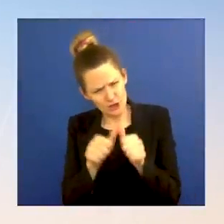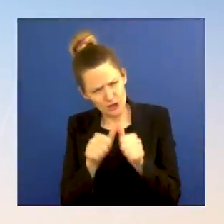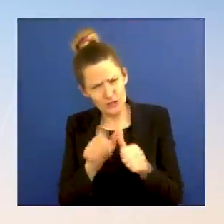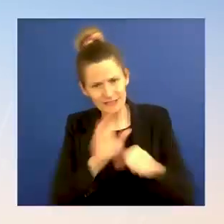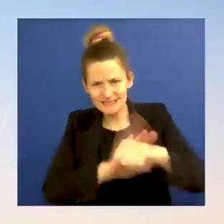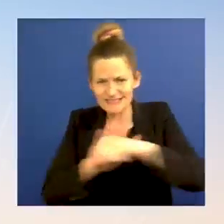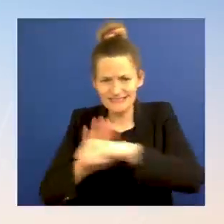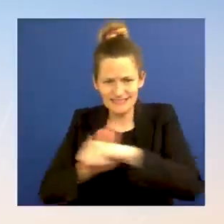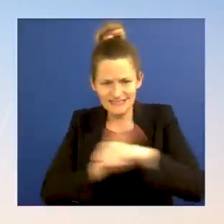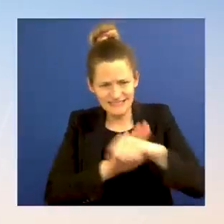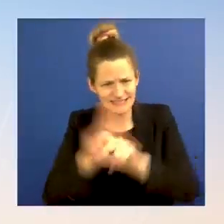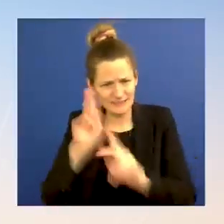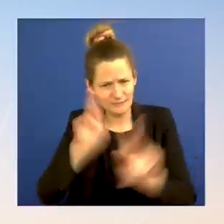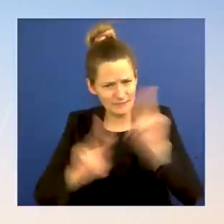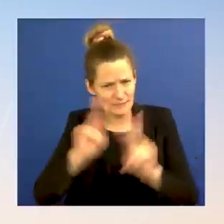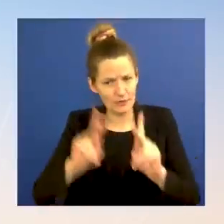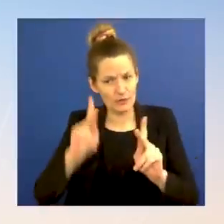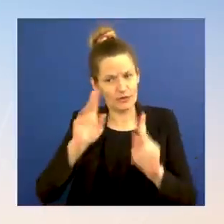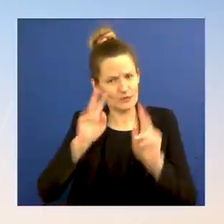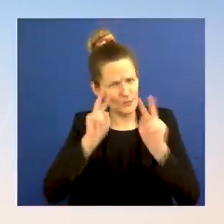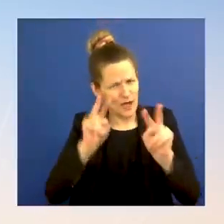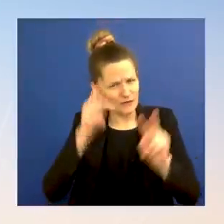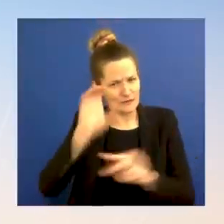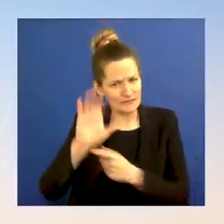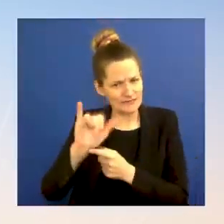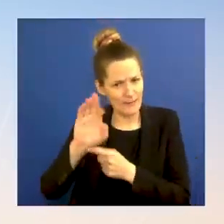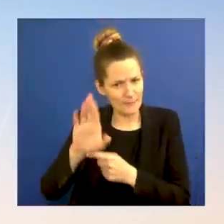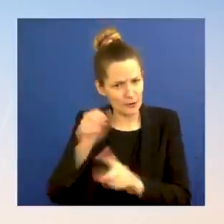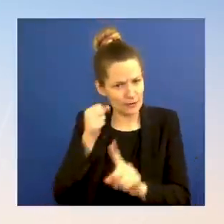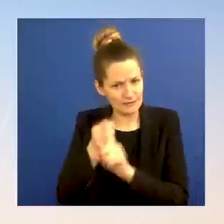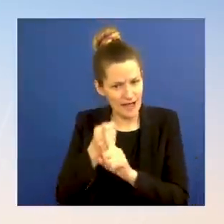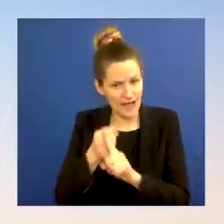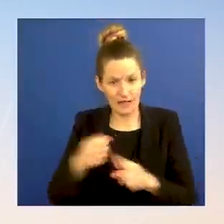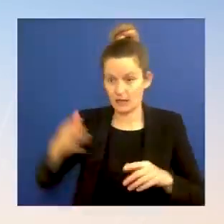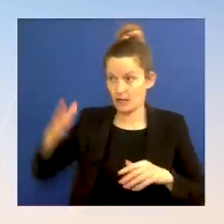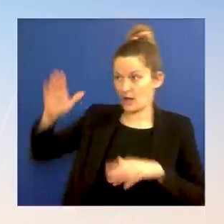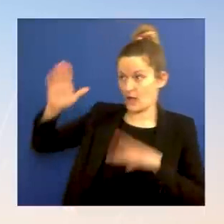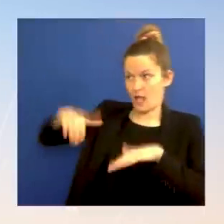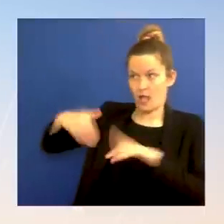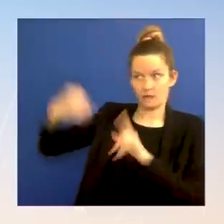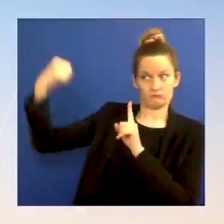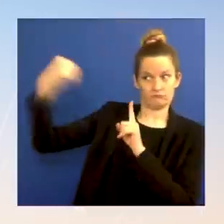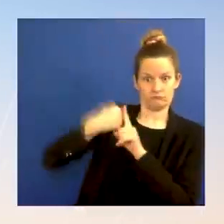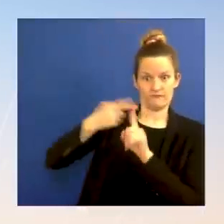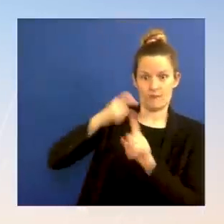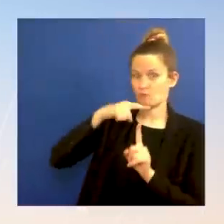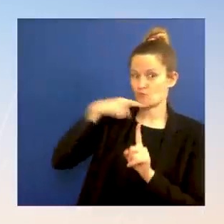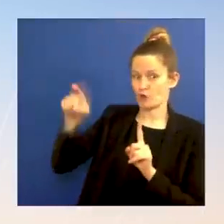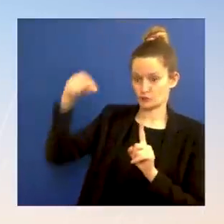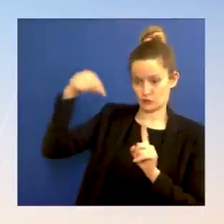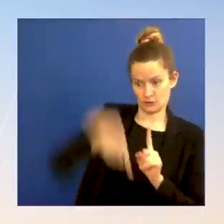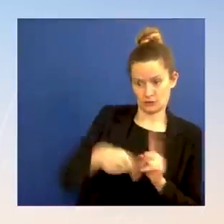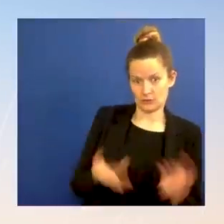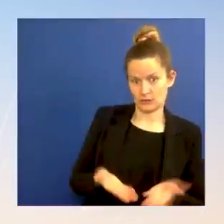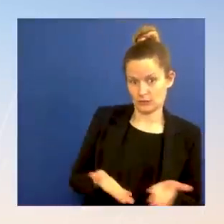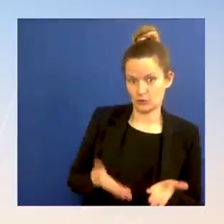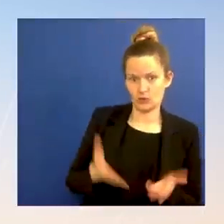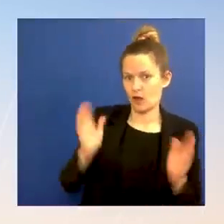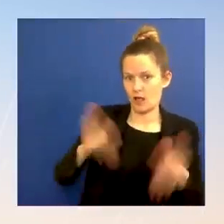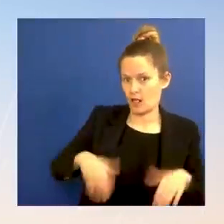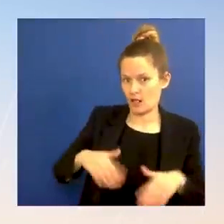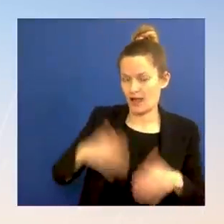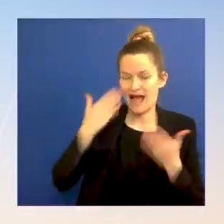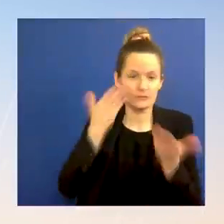certainly prepared if that does happen. Go ahead. Thanks, Jen. President is meeting with the